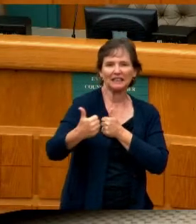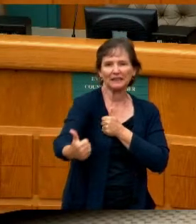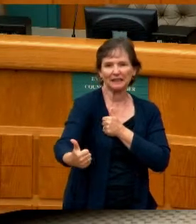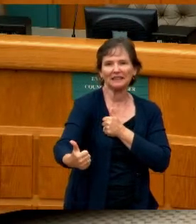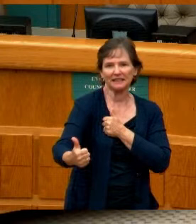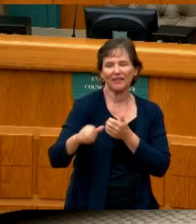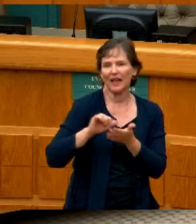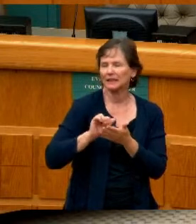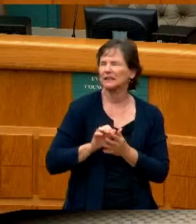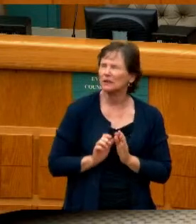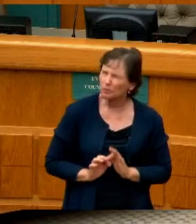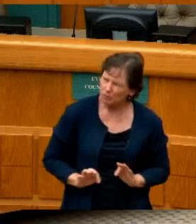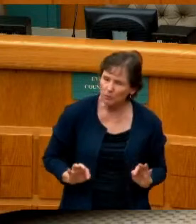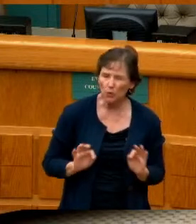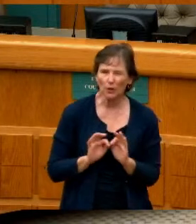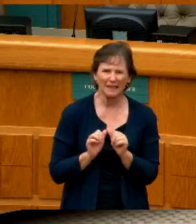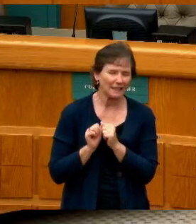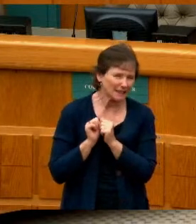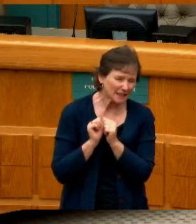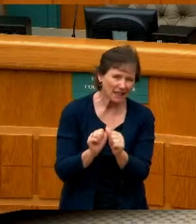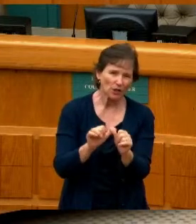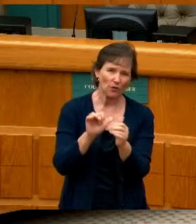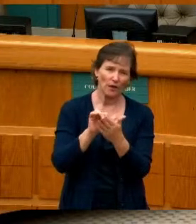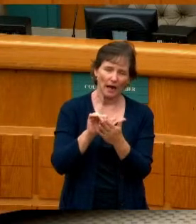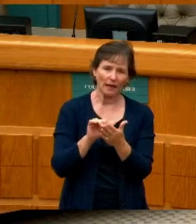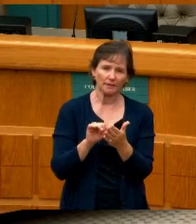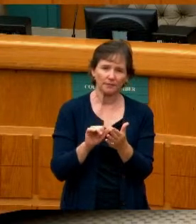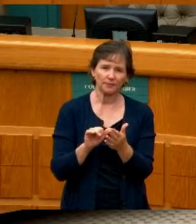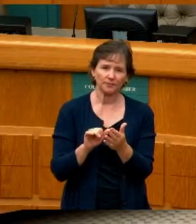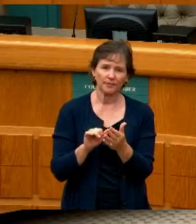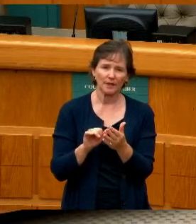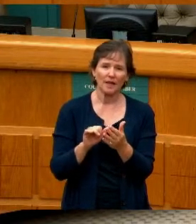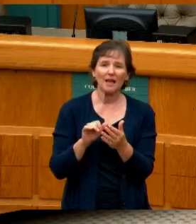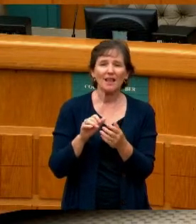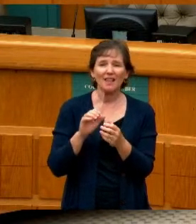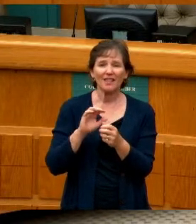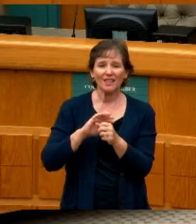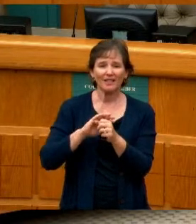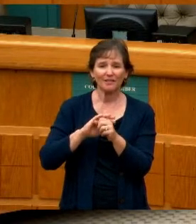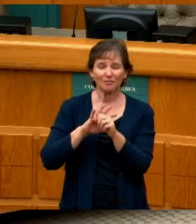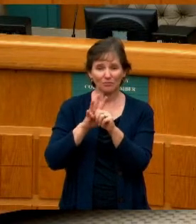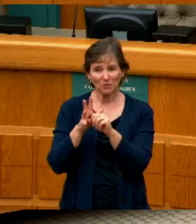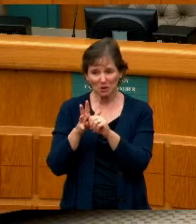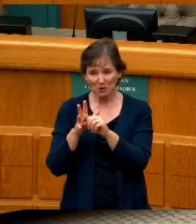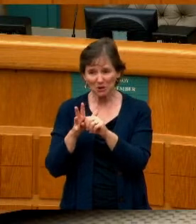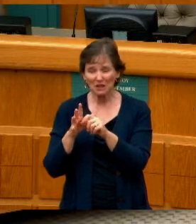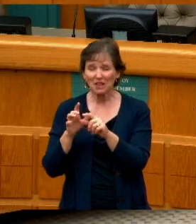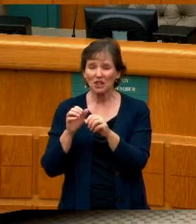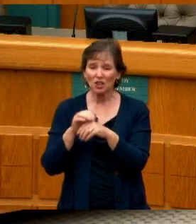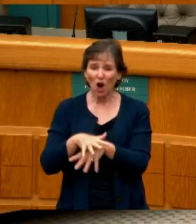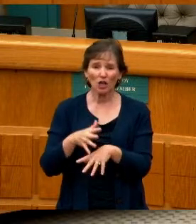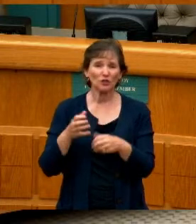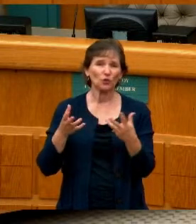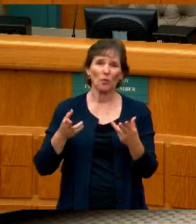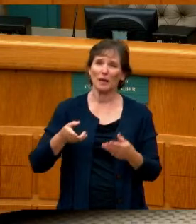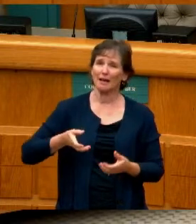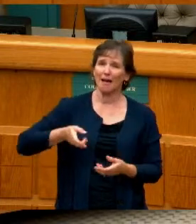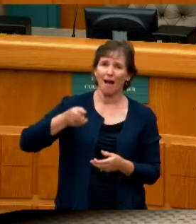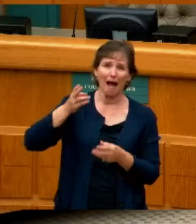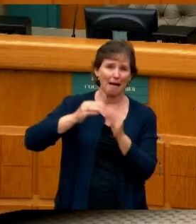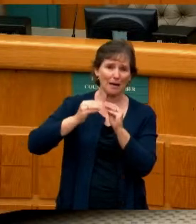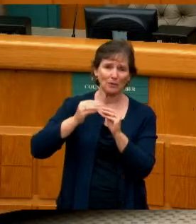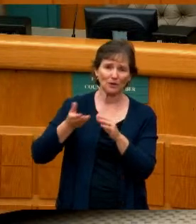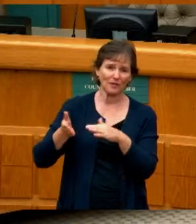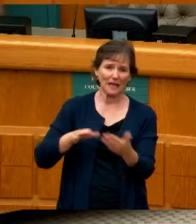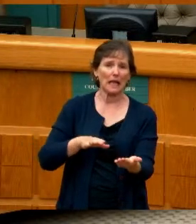3 Ws, and we're all familiar with. We have all seen in July how quickly the virus can spread, causing high number